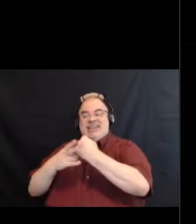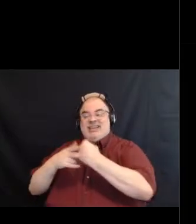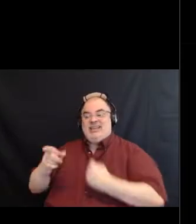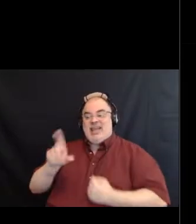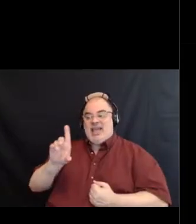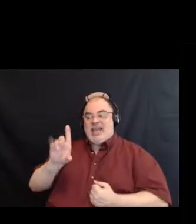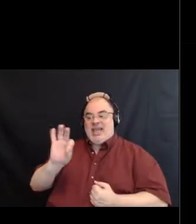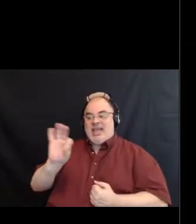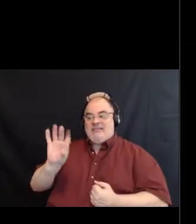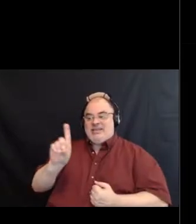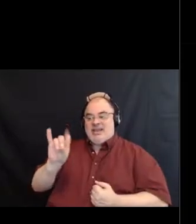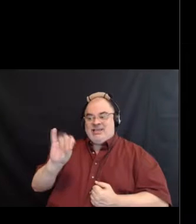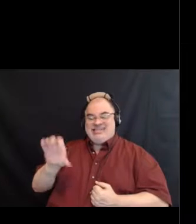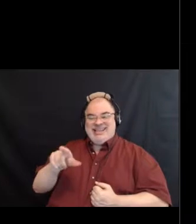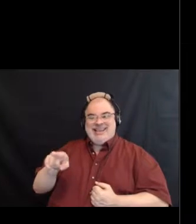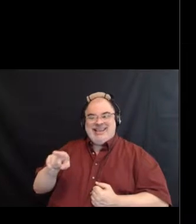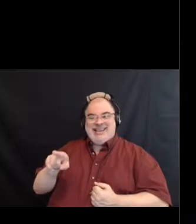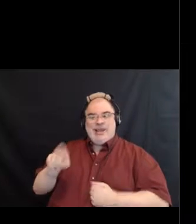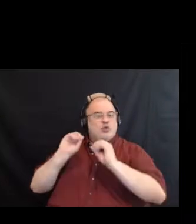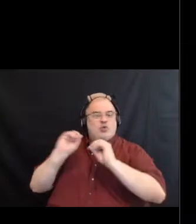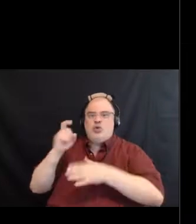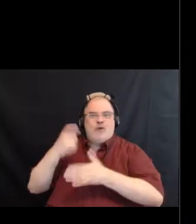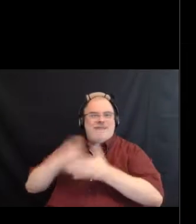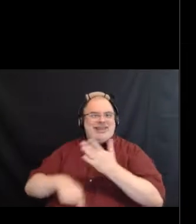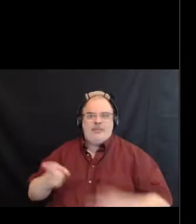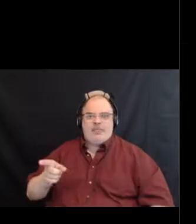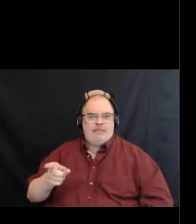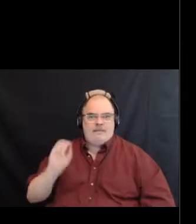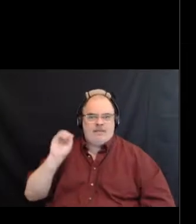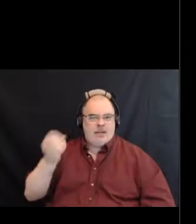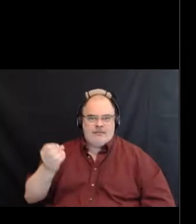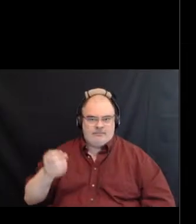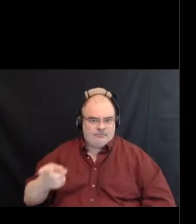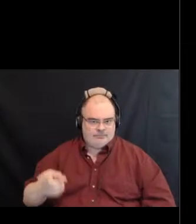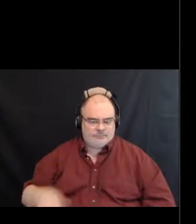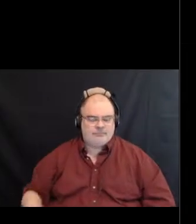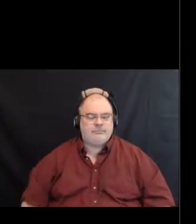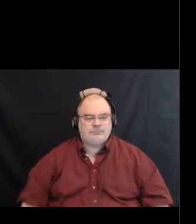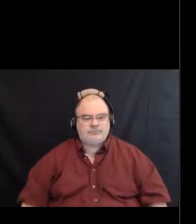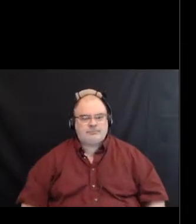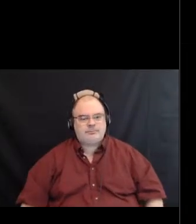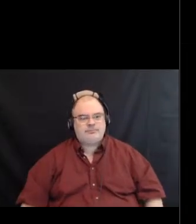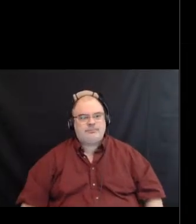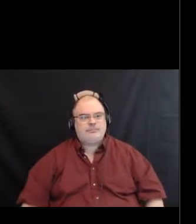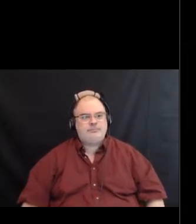FDIC investment option, there are no fees tied to that option.